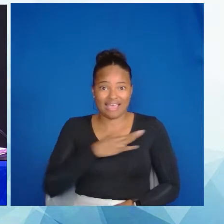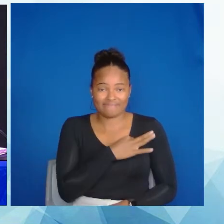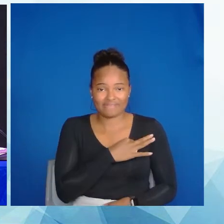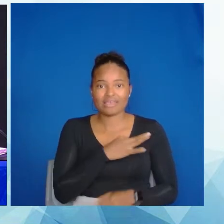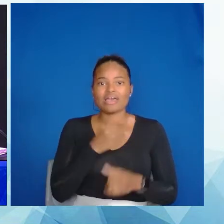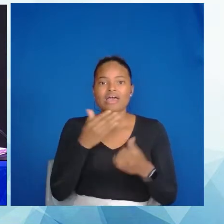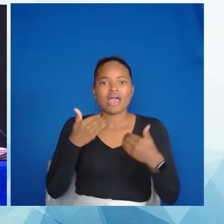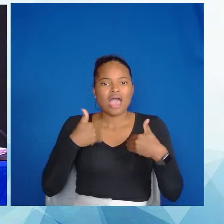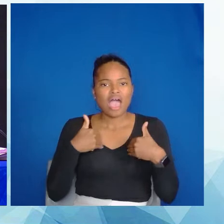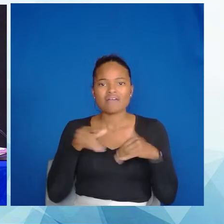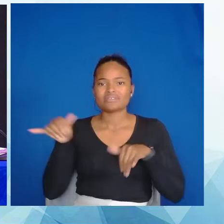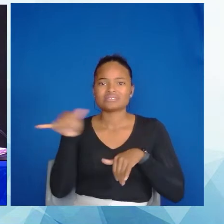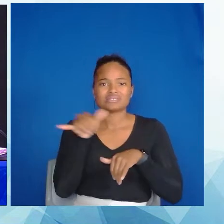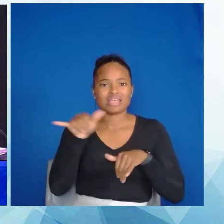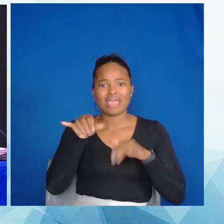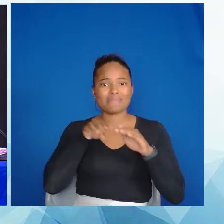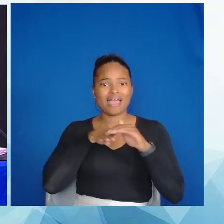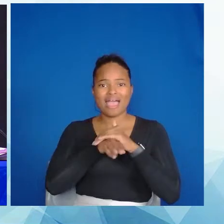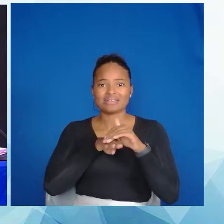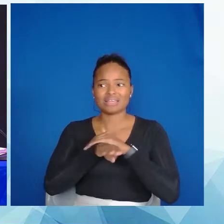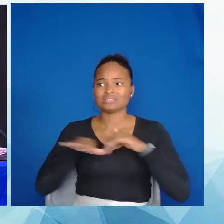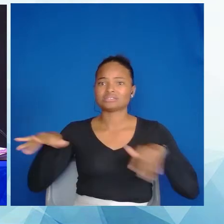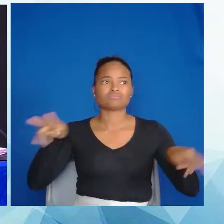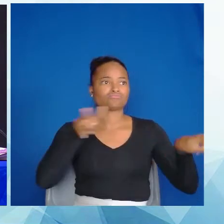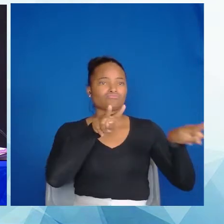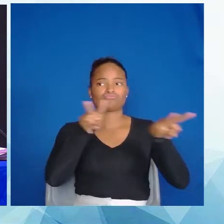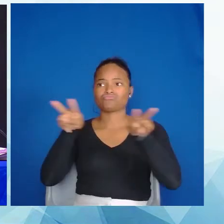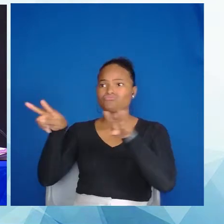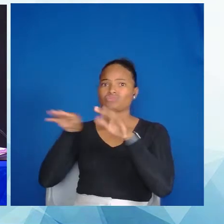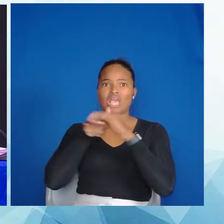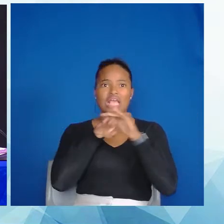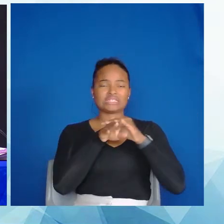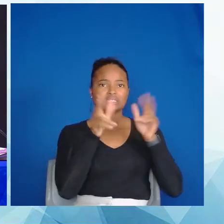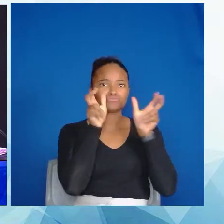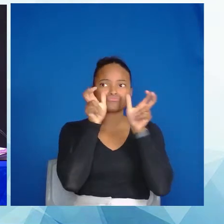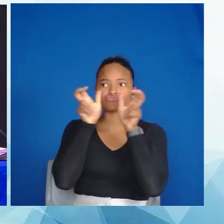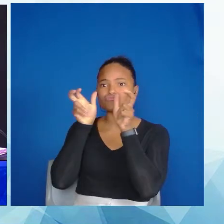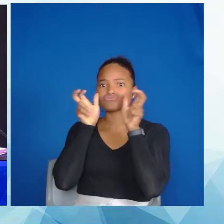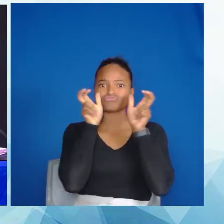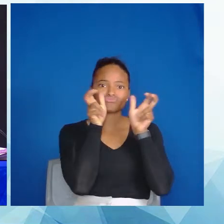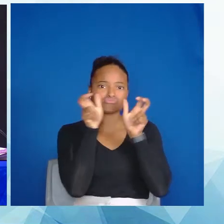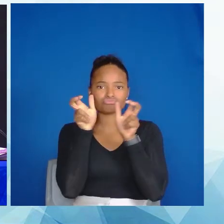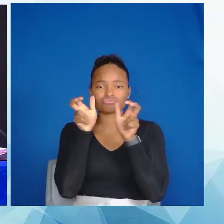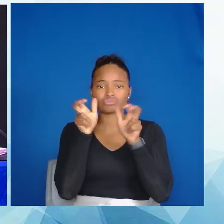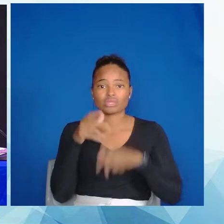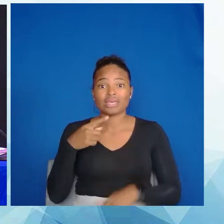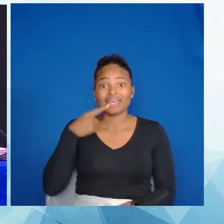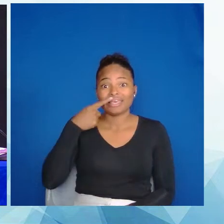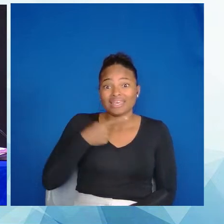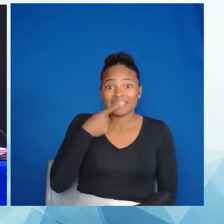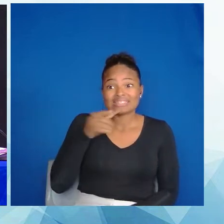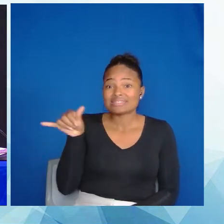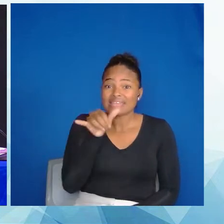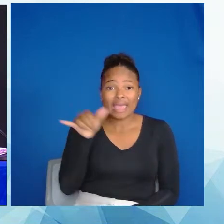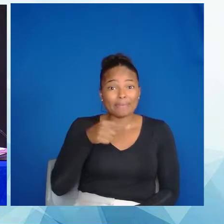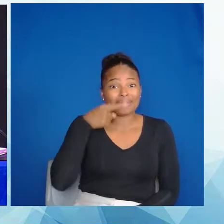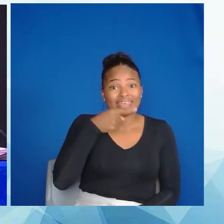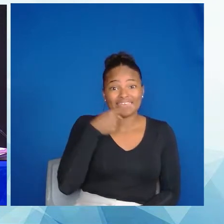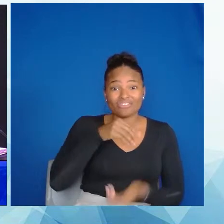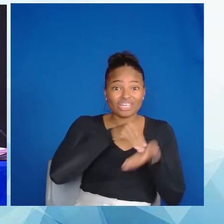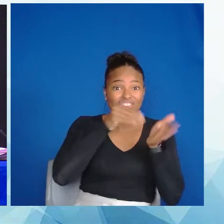same access to what is going on around them as a hearing student in their